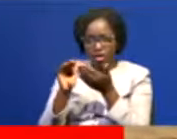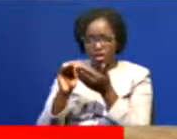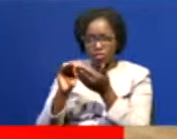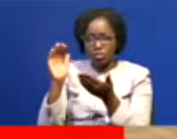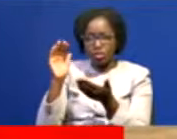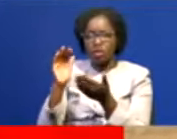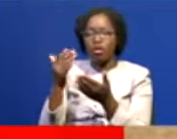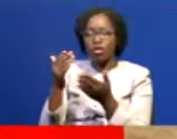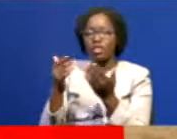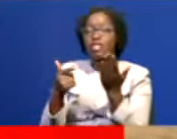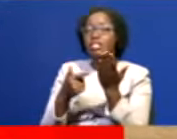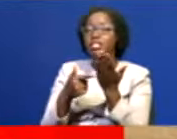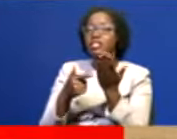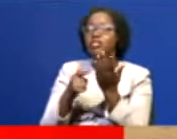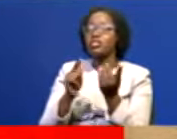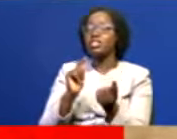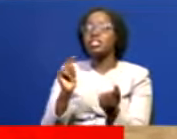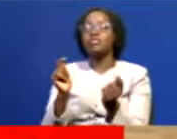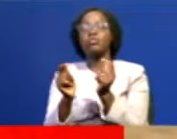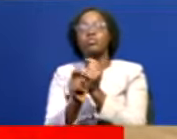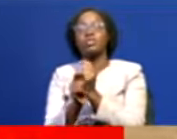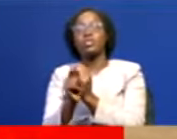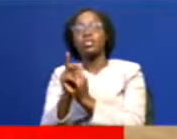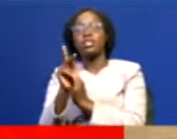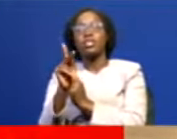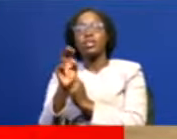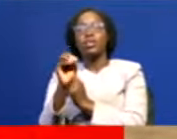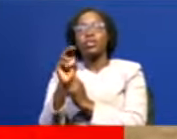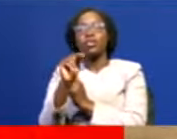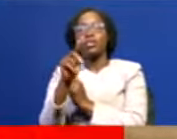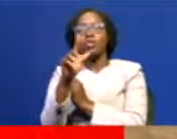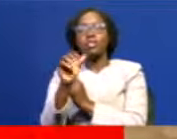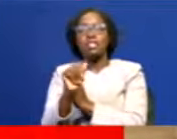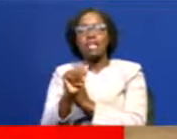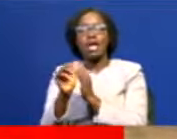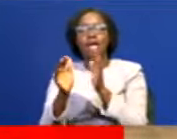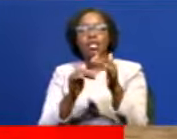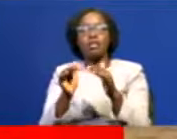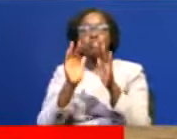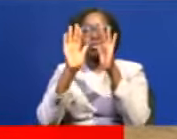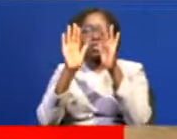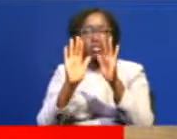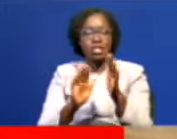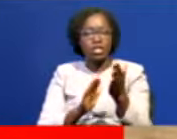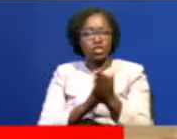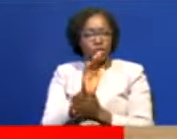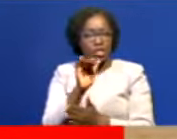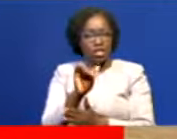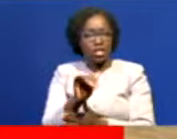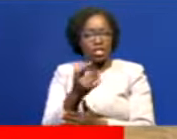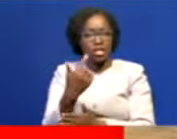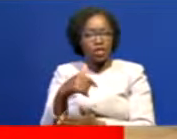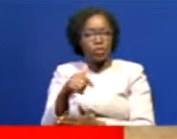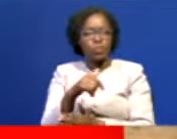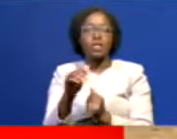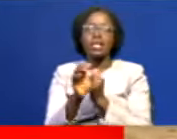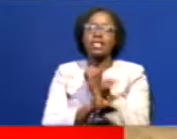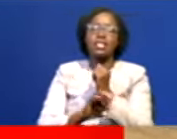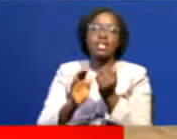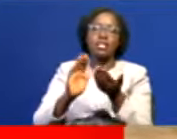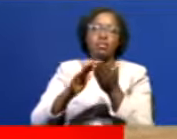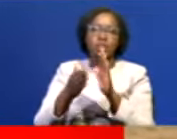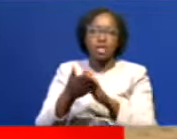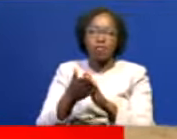digital transformation, and Konza Technopolis will play a key role in ensuring that we as the country become